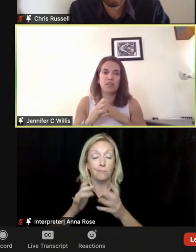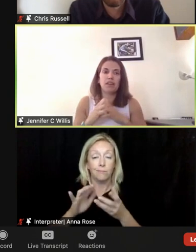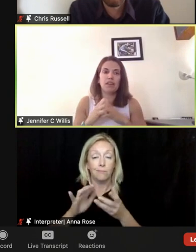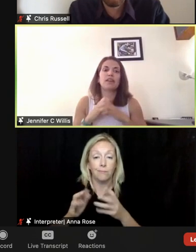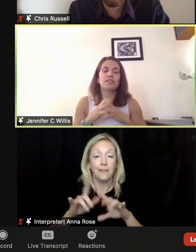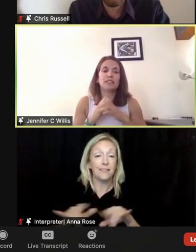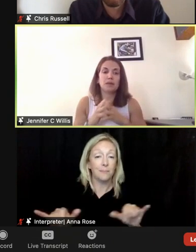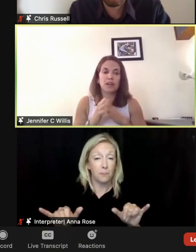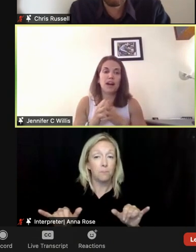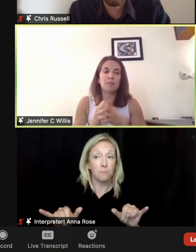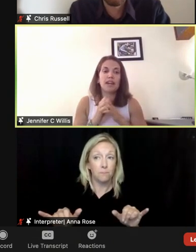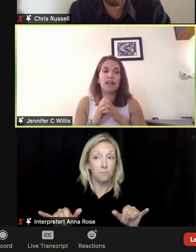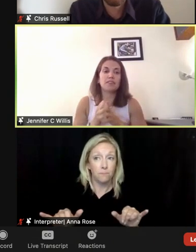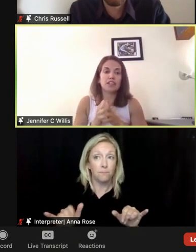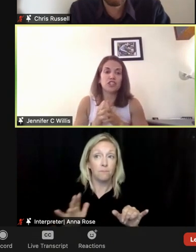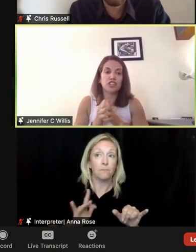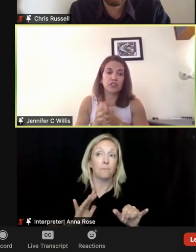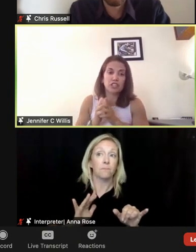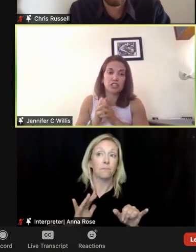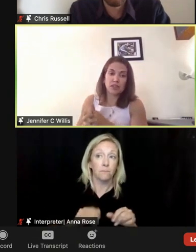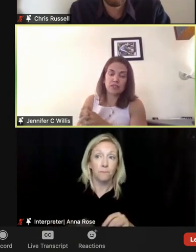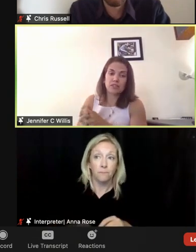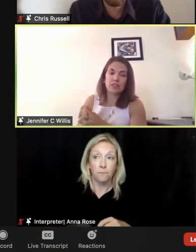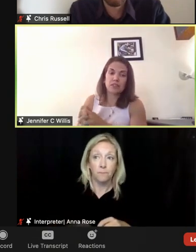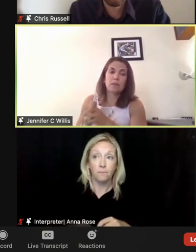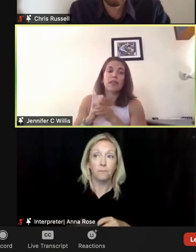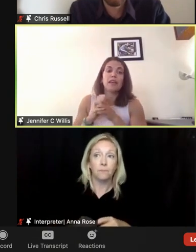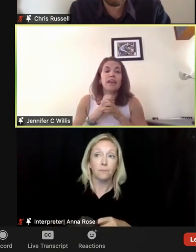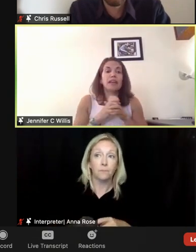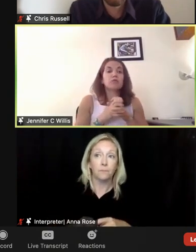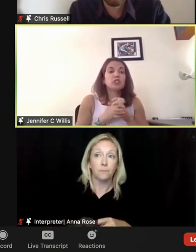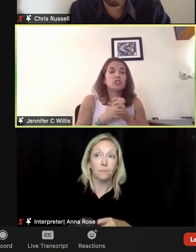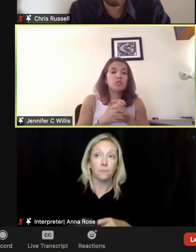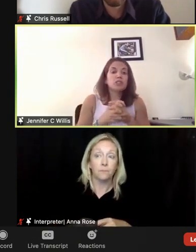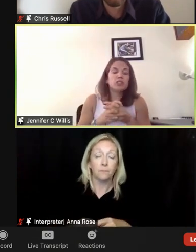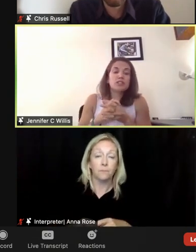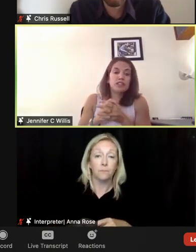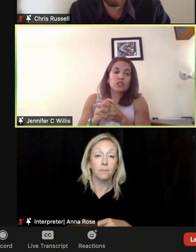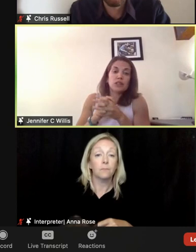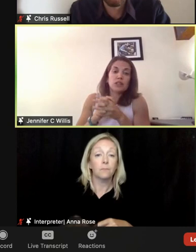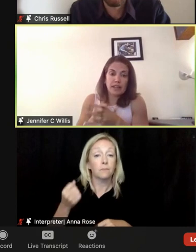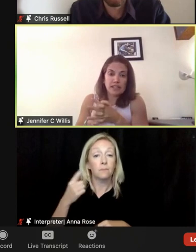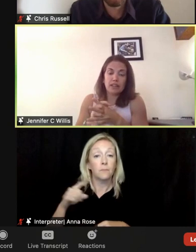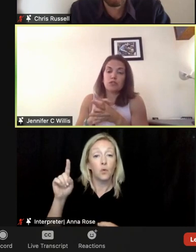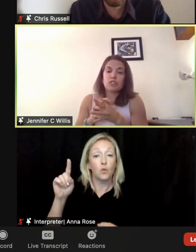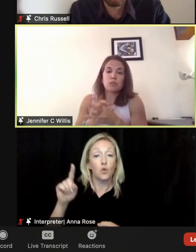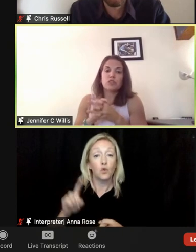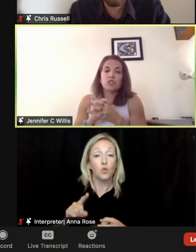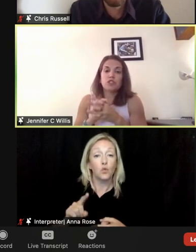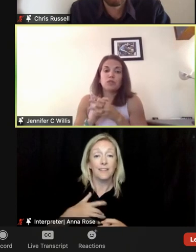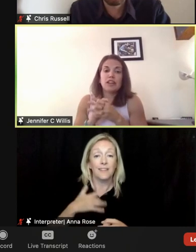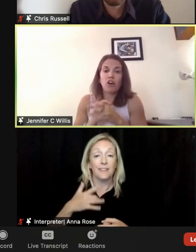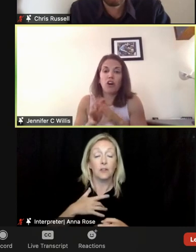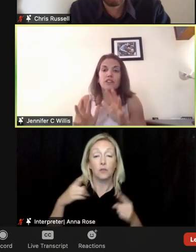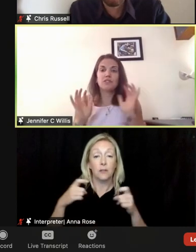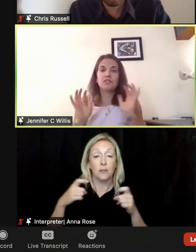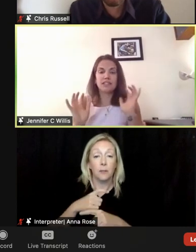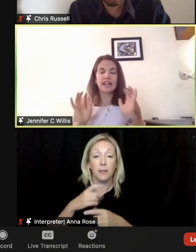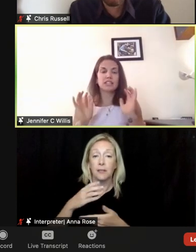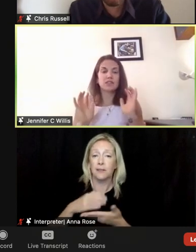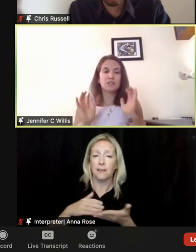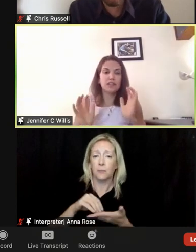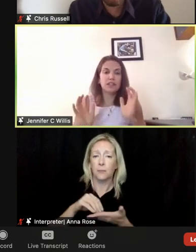to the same thing at the same time and having that shared experience. It reduces the sensory complexity for some of our students that